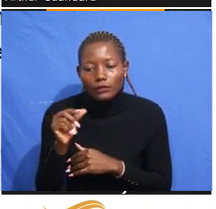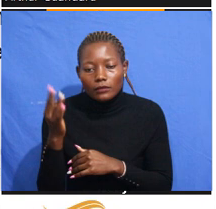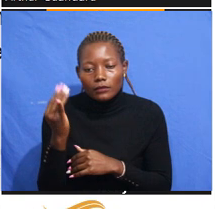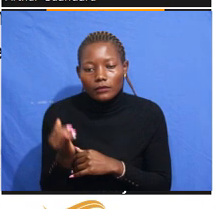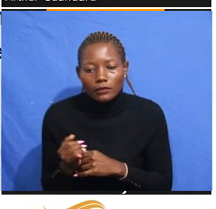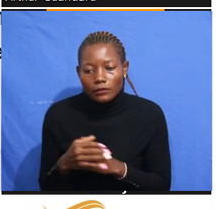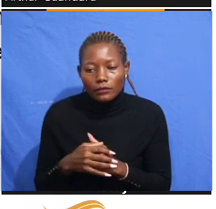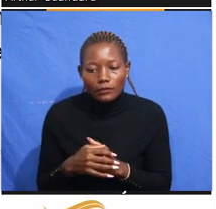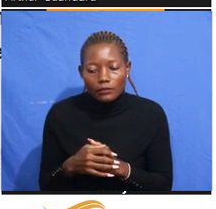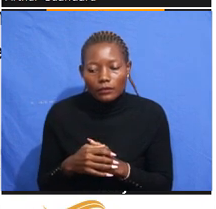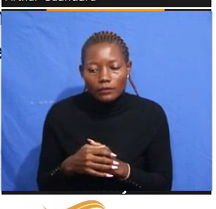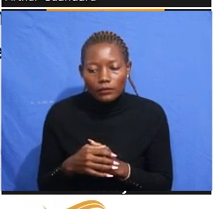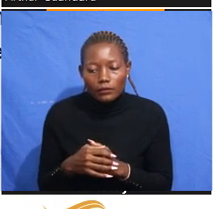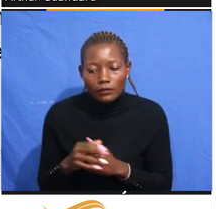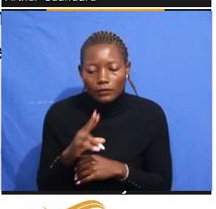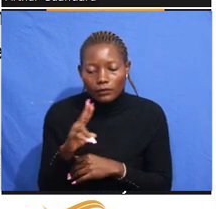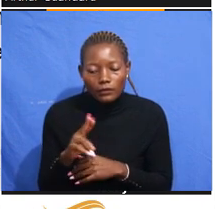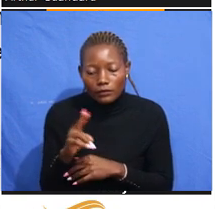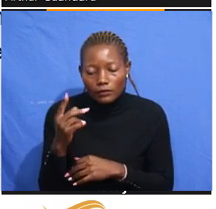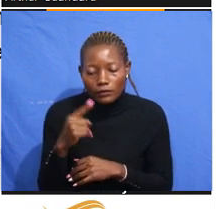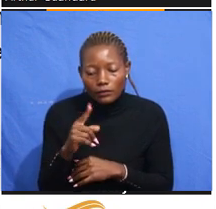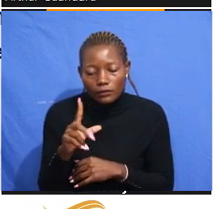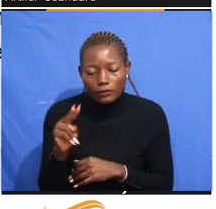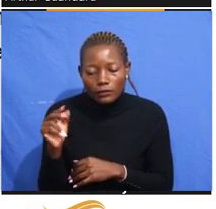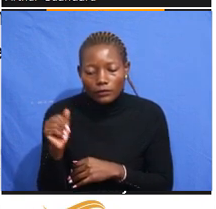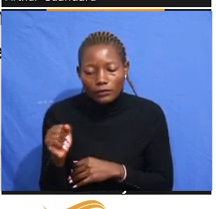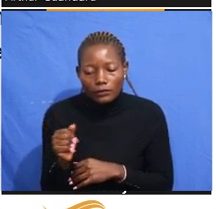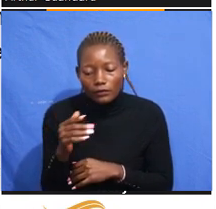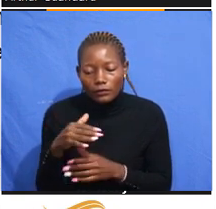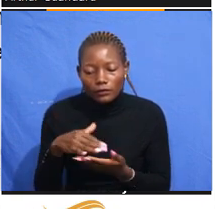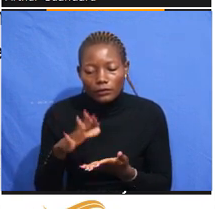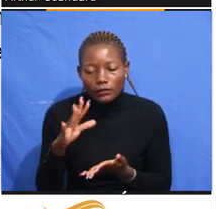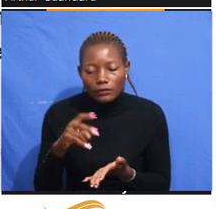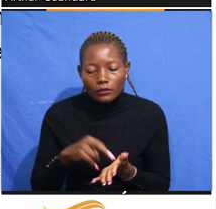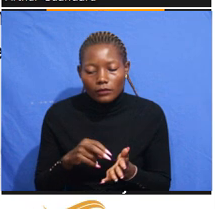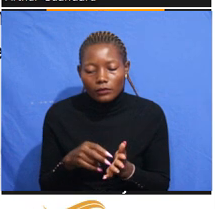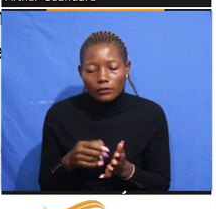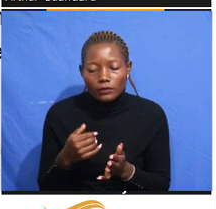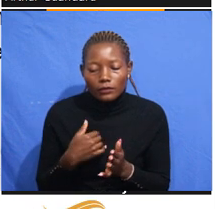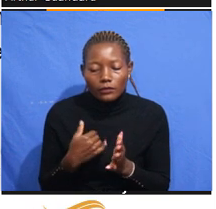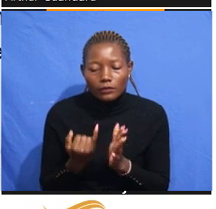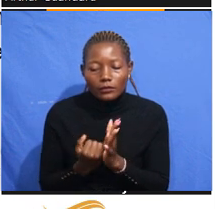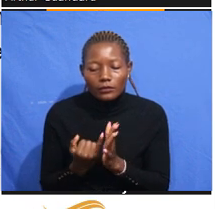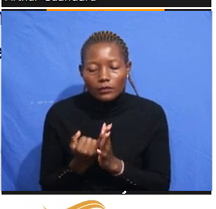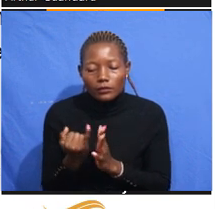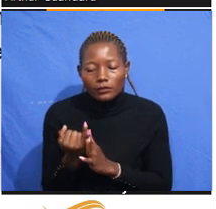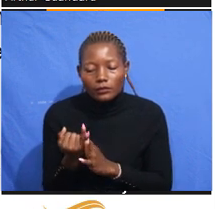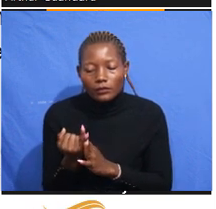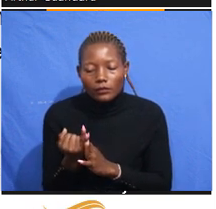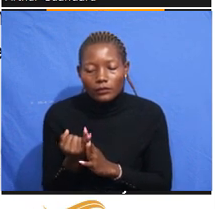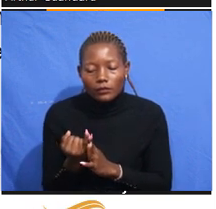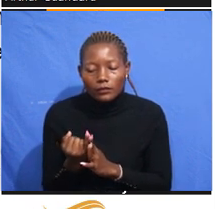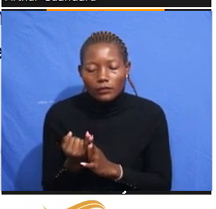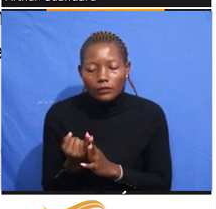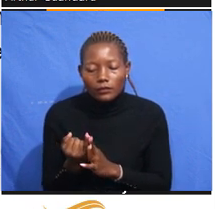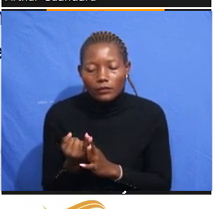use their lungs a bit more. So you will always have an increased oxygen intake,